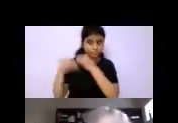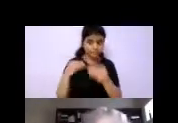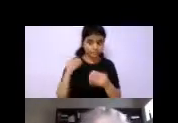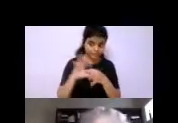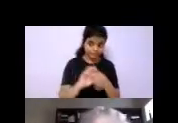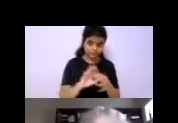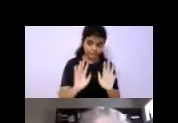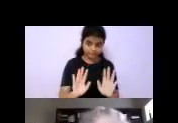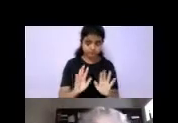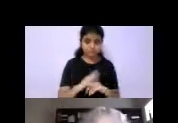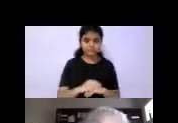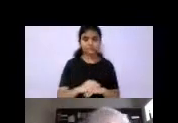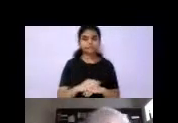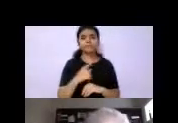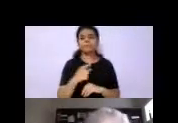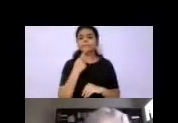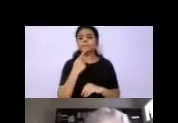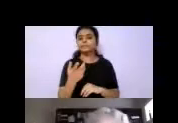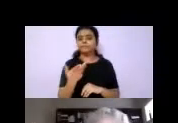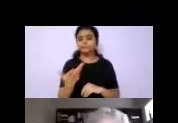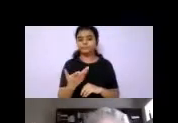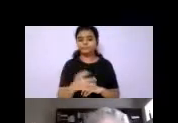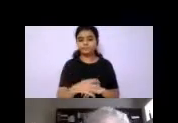The claim in this essay